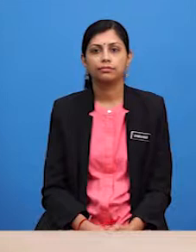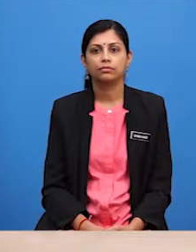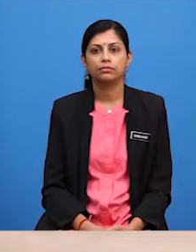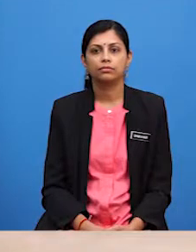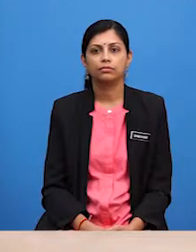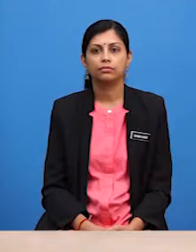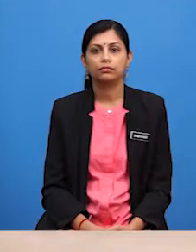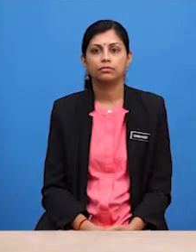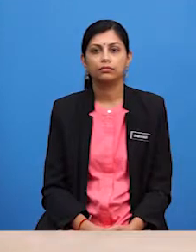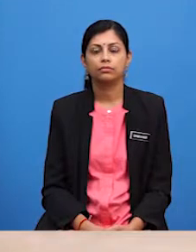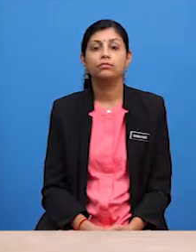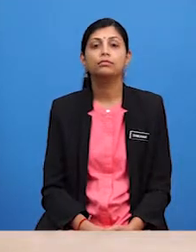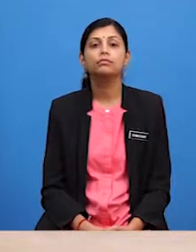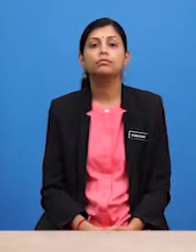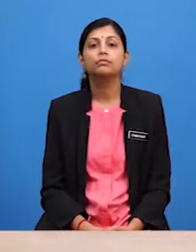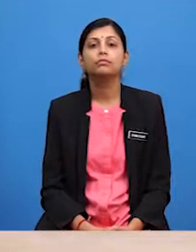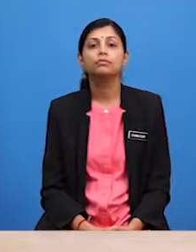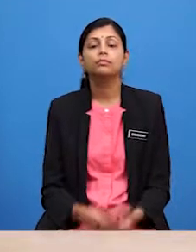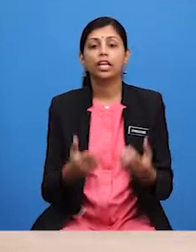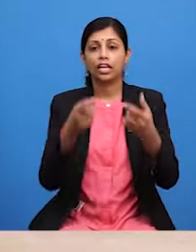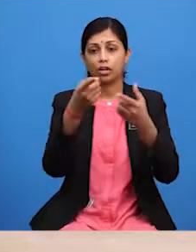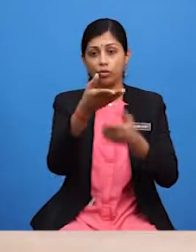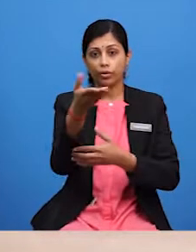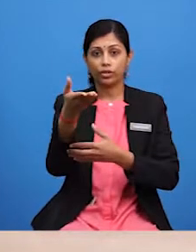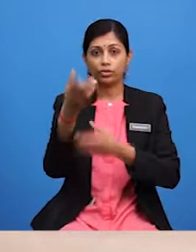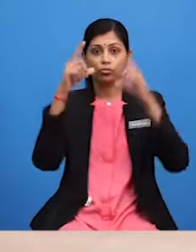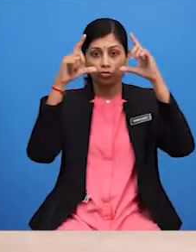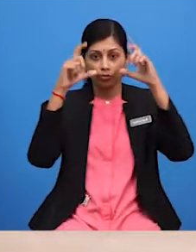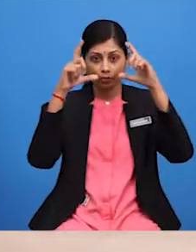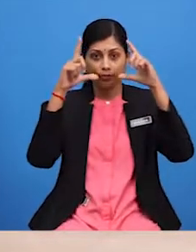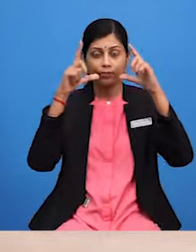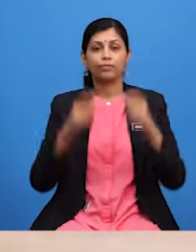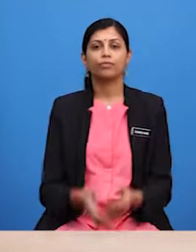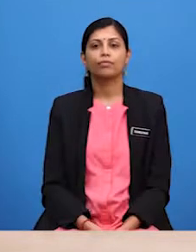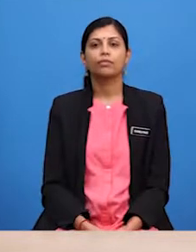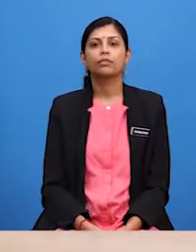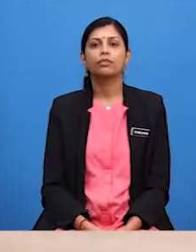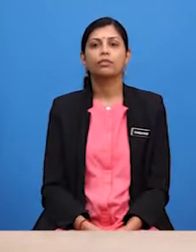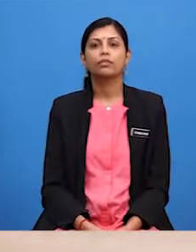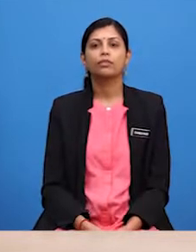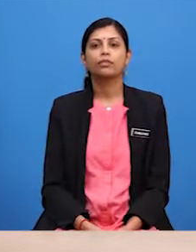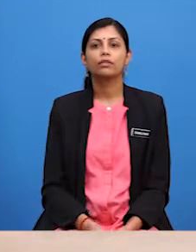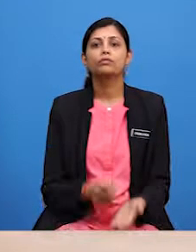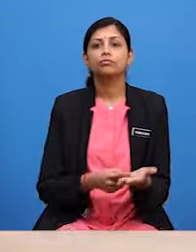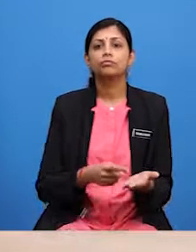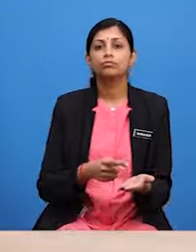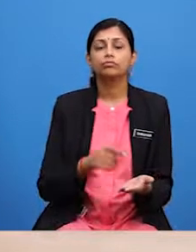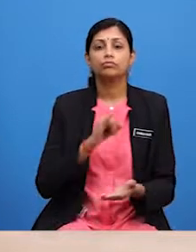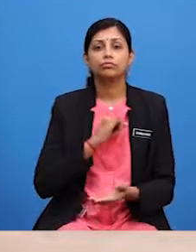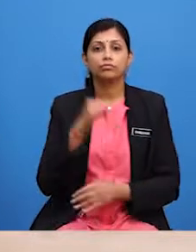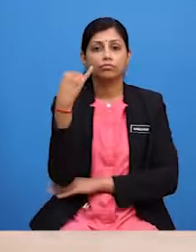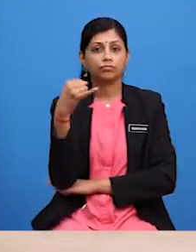text? Let's give it a shot. I couldn't believe that I could actually understand what I was